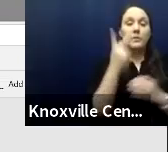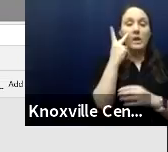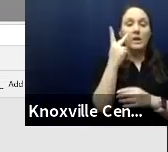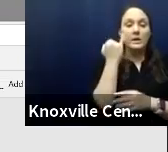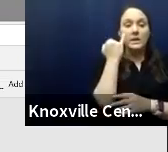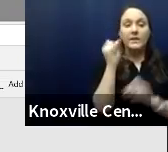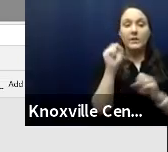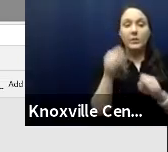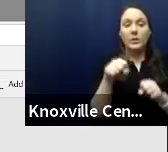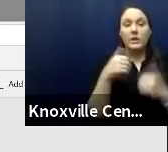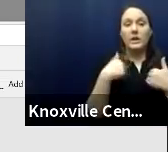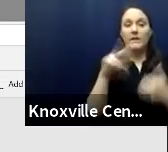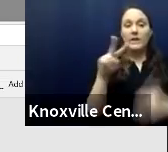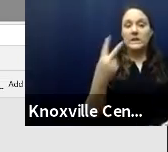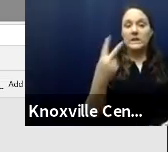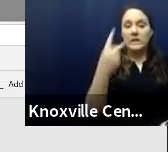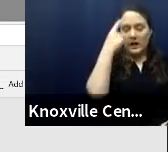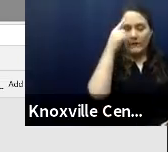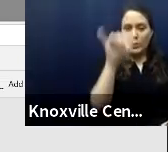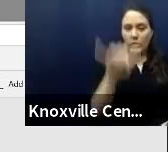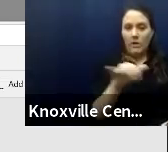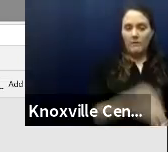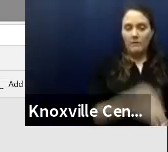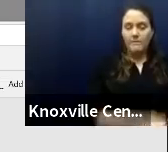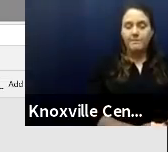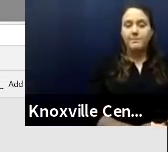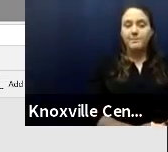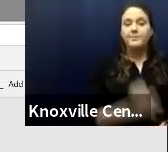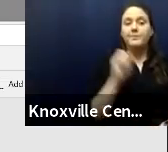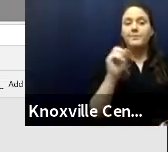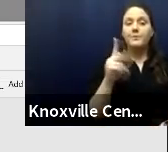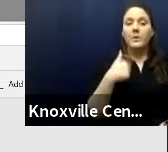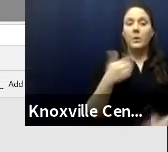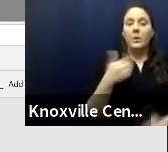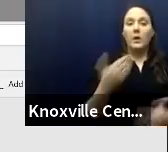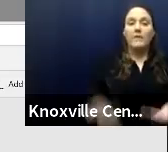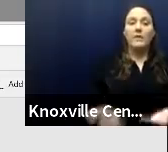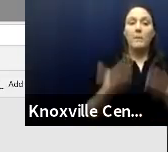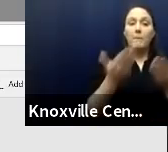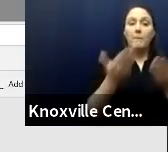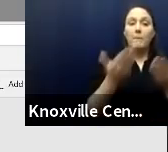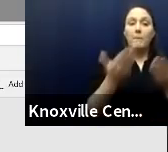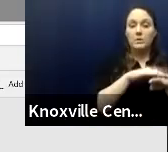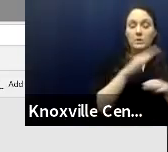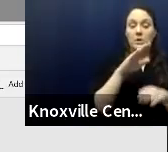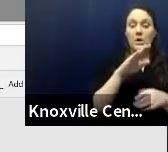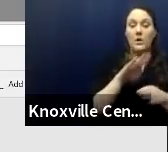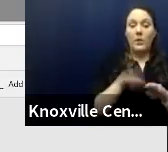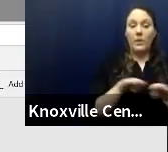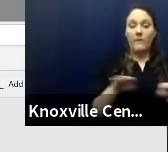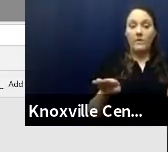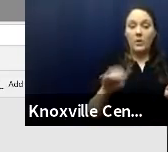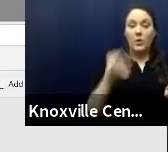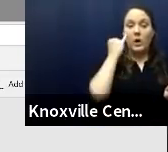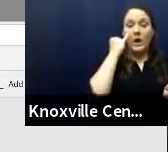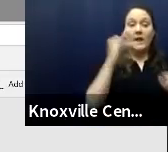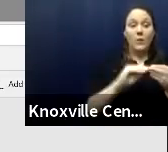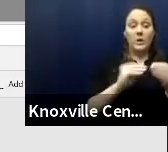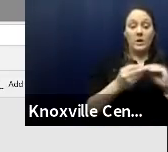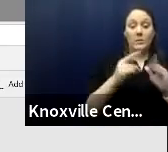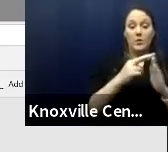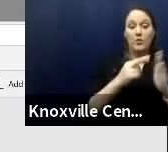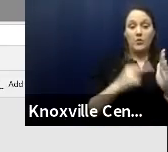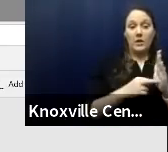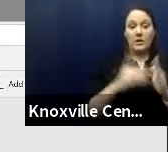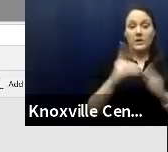for that, please. So we have a motion on the floor, and if we are numbering these regulations, Dr. O'Brien, it would